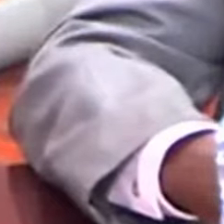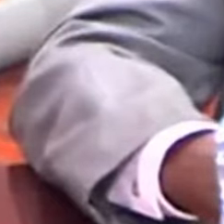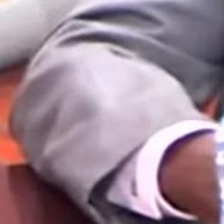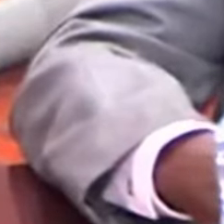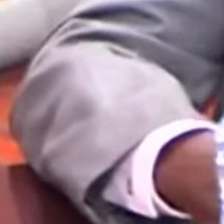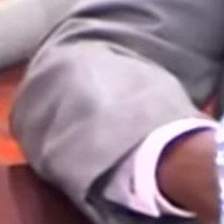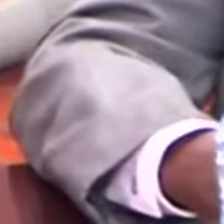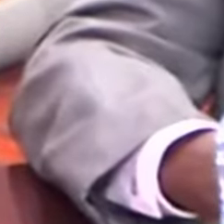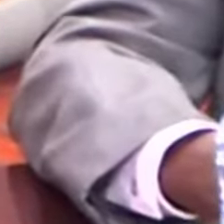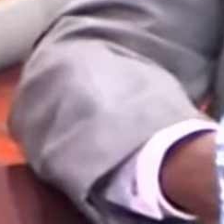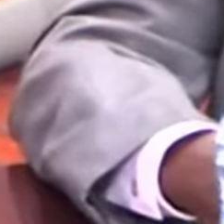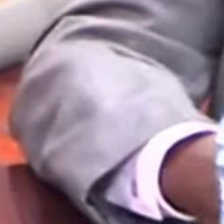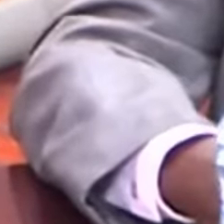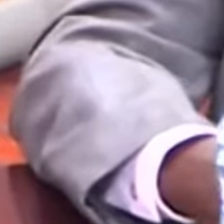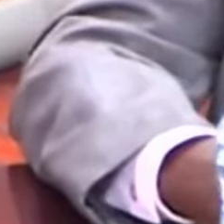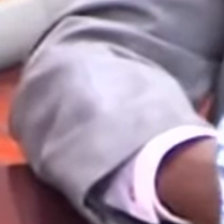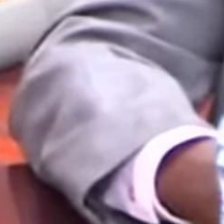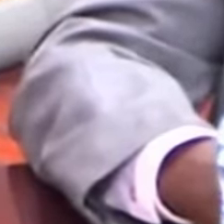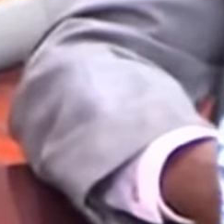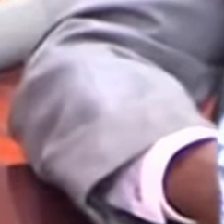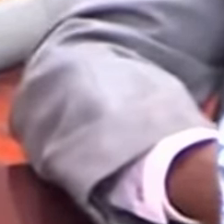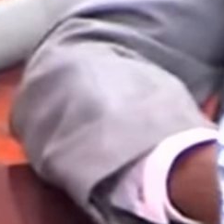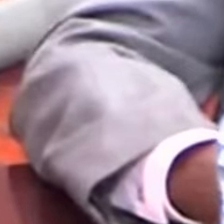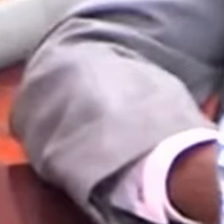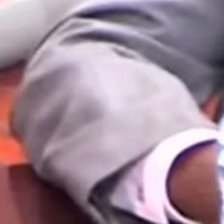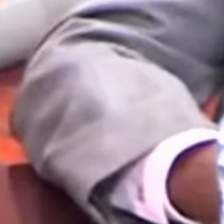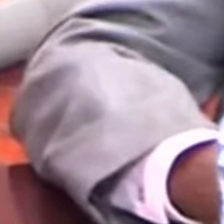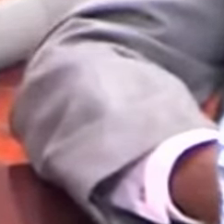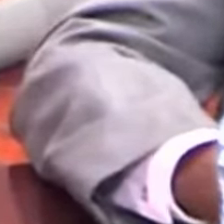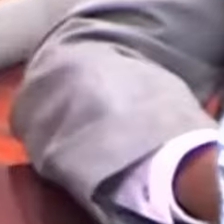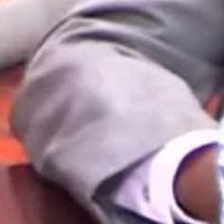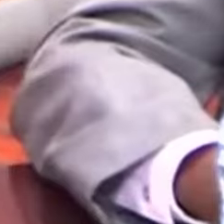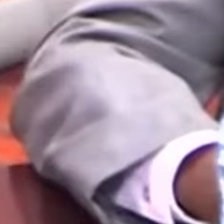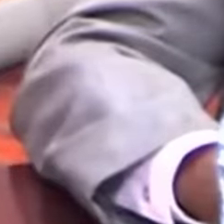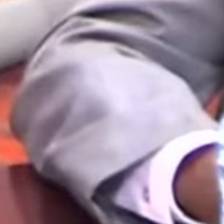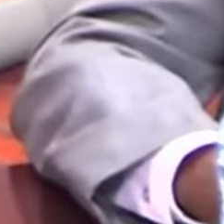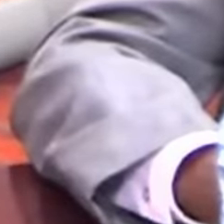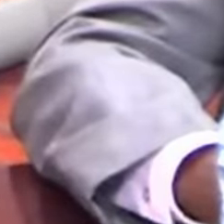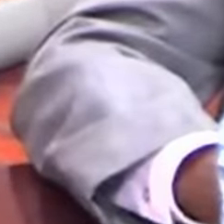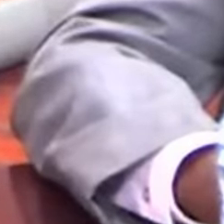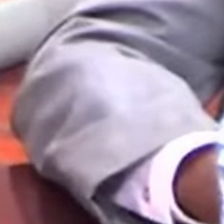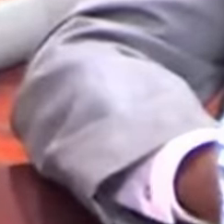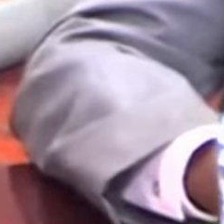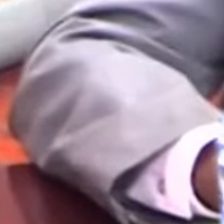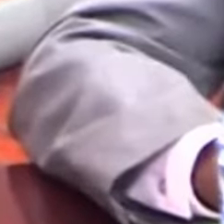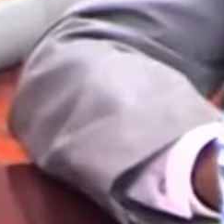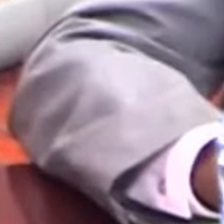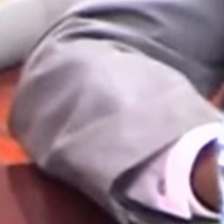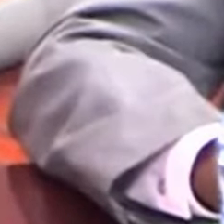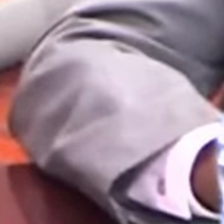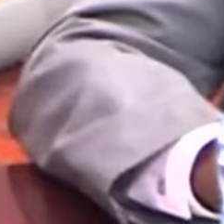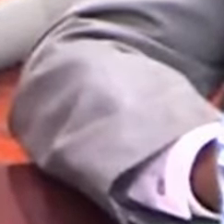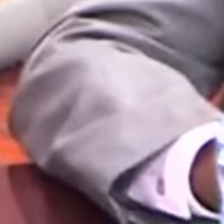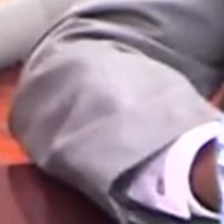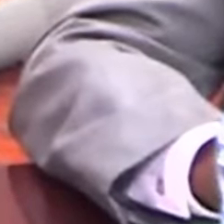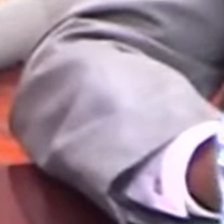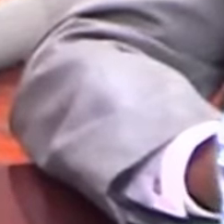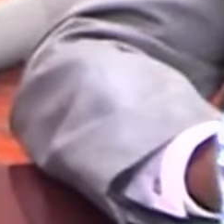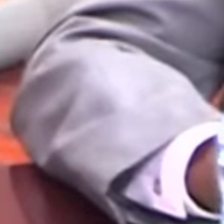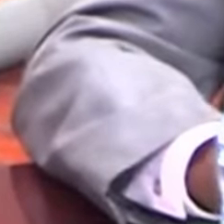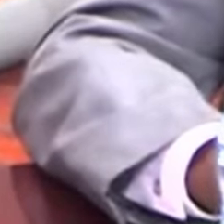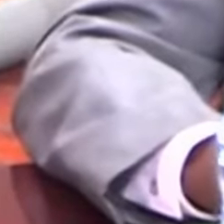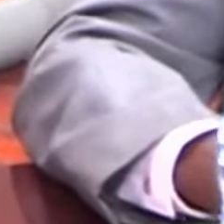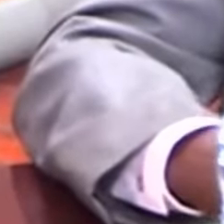The proposed bill introduces the following amendments. 1. Automated license renewal. Provision for